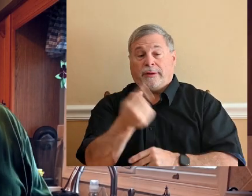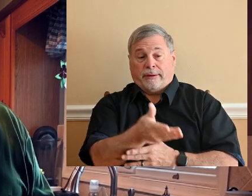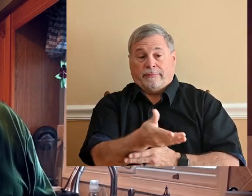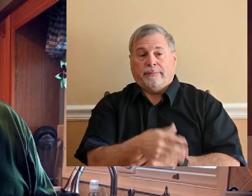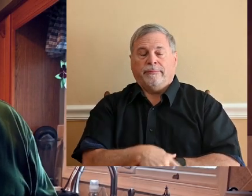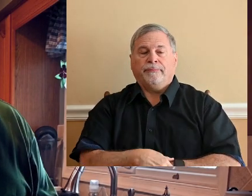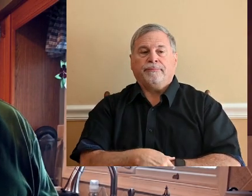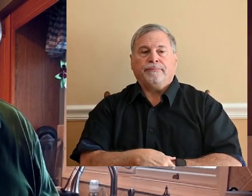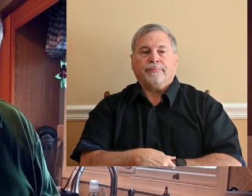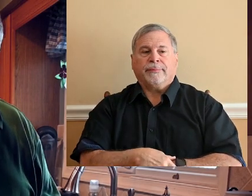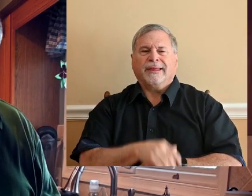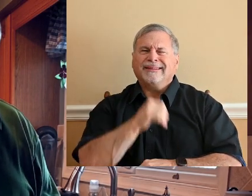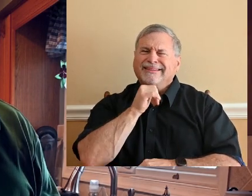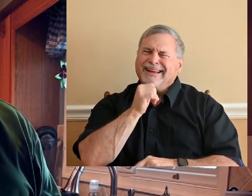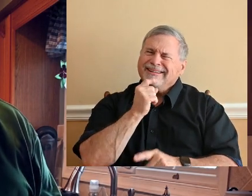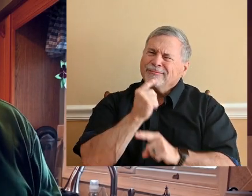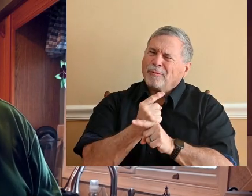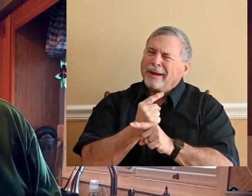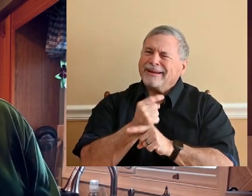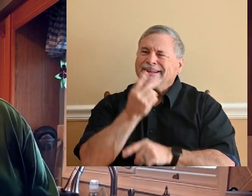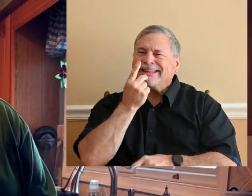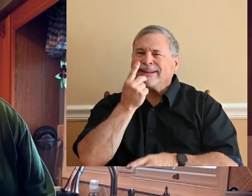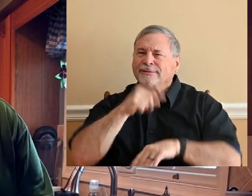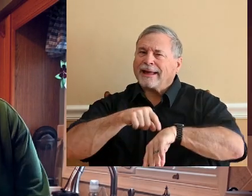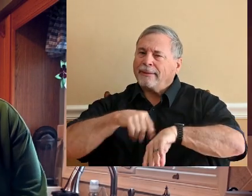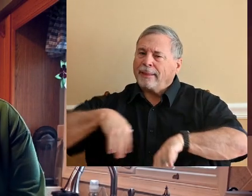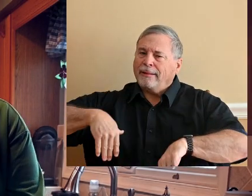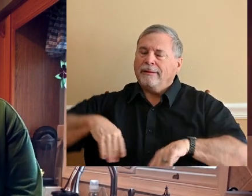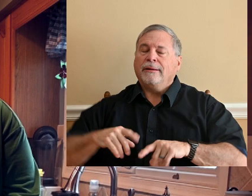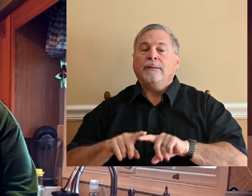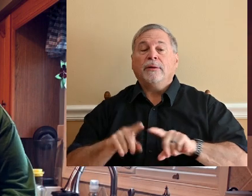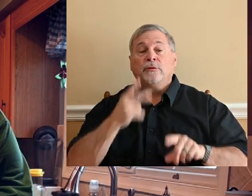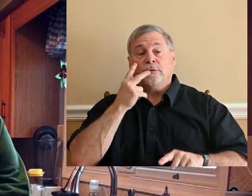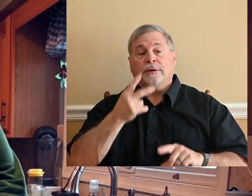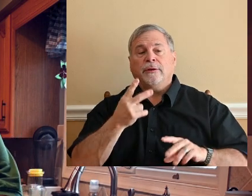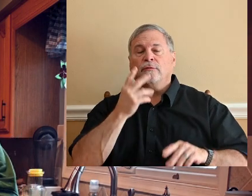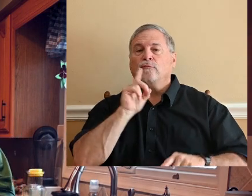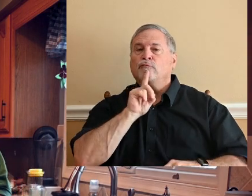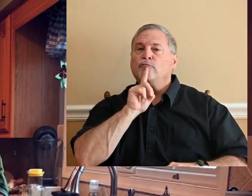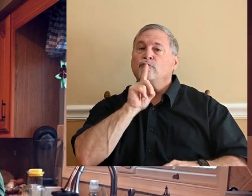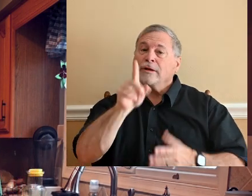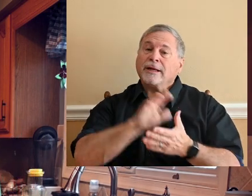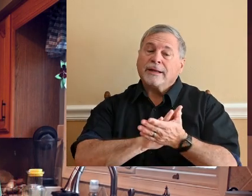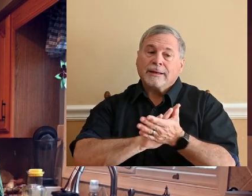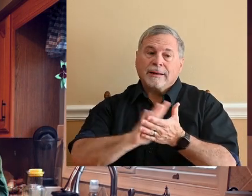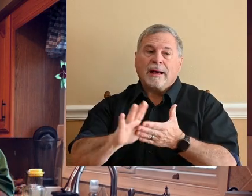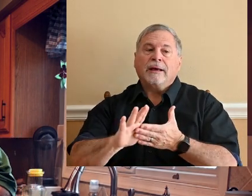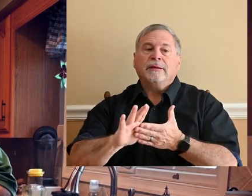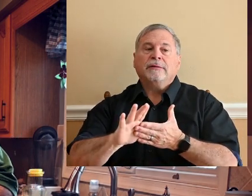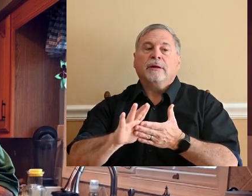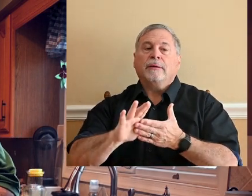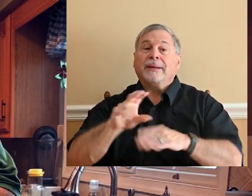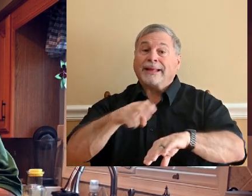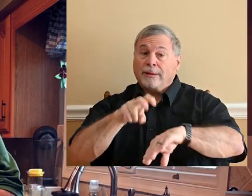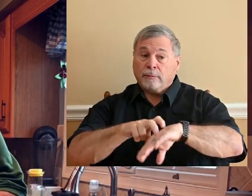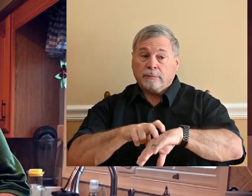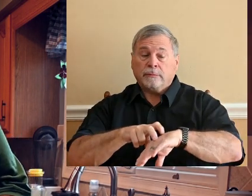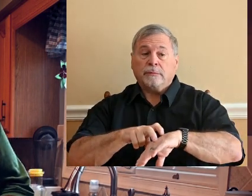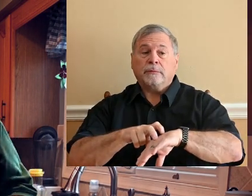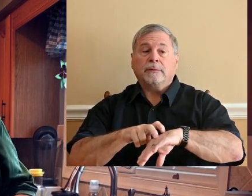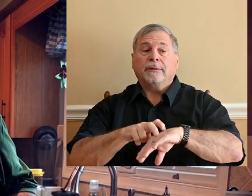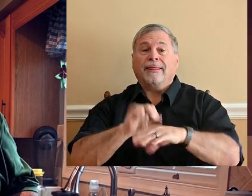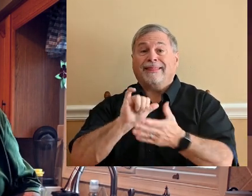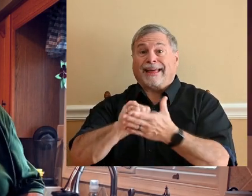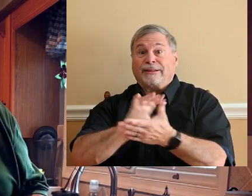because it's not dinner time for me yet. But as you can see, you get some really nice